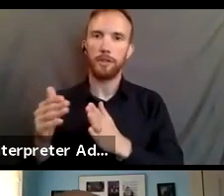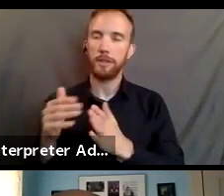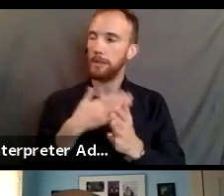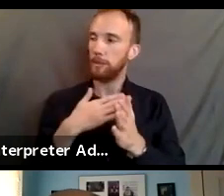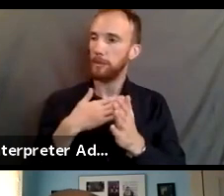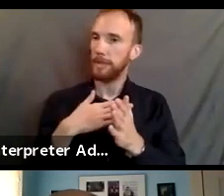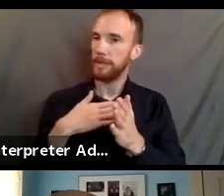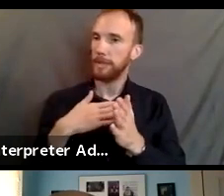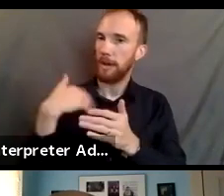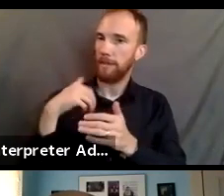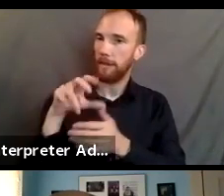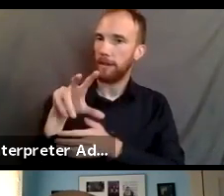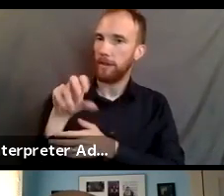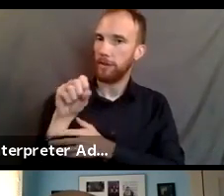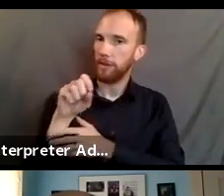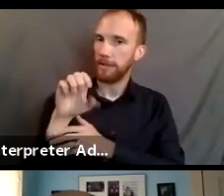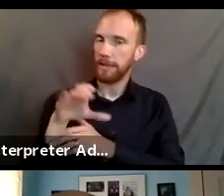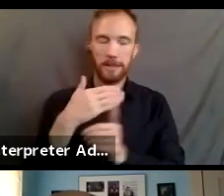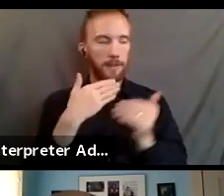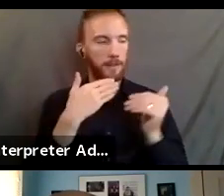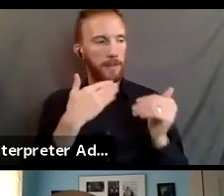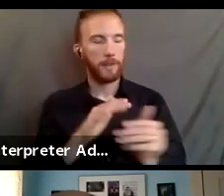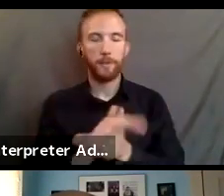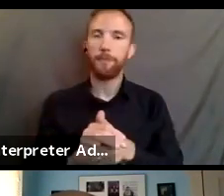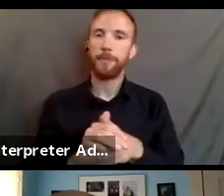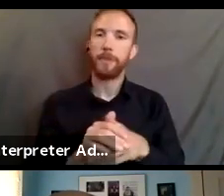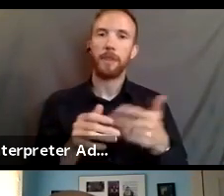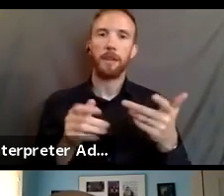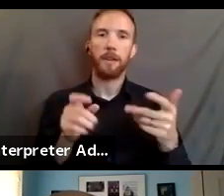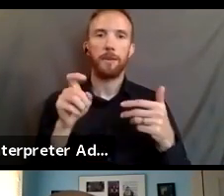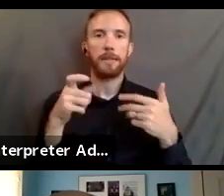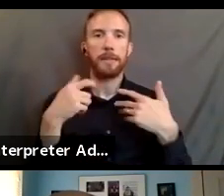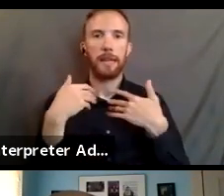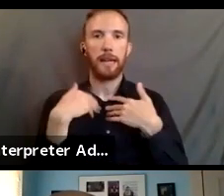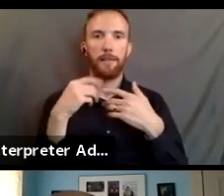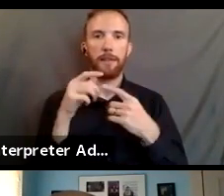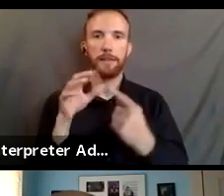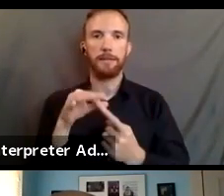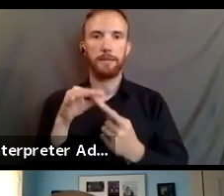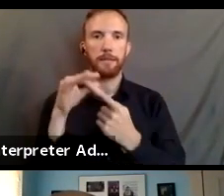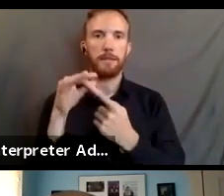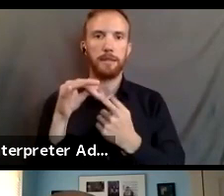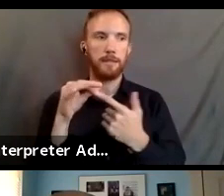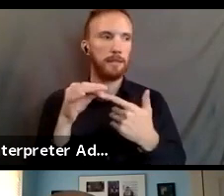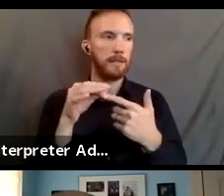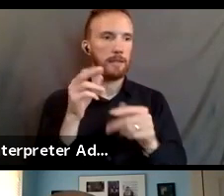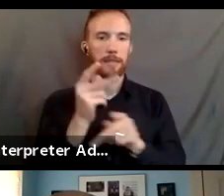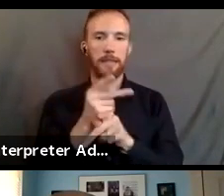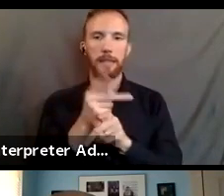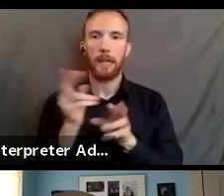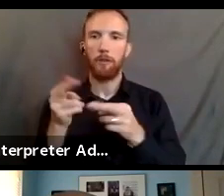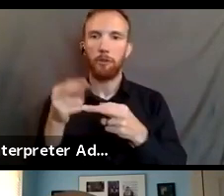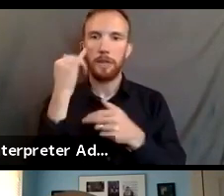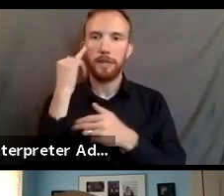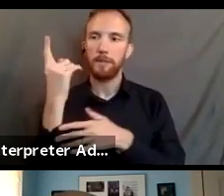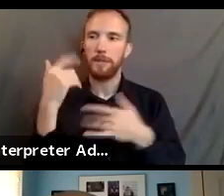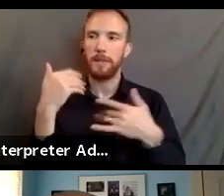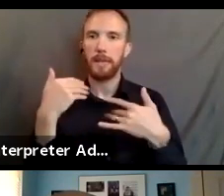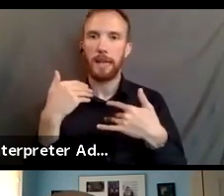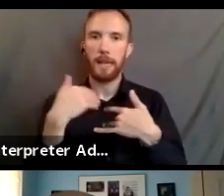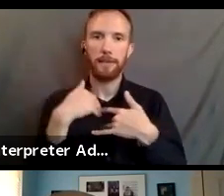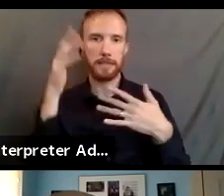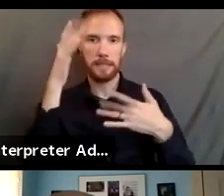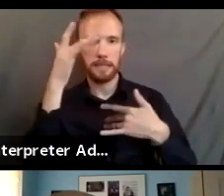you thank you at the designated care room should a child exhibit covet symptoms during the school day if the dream of an